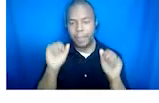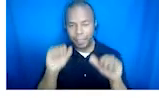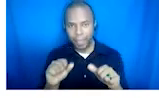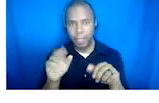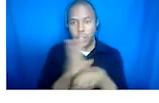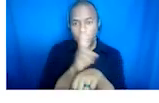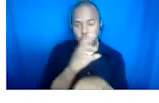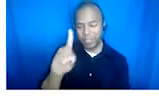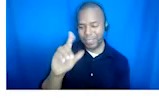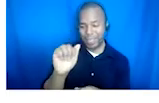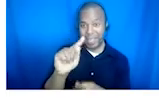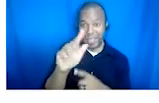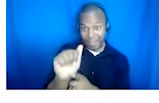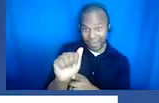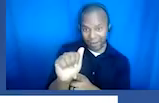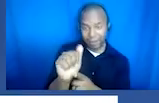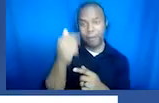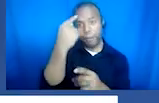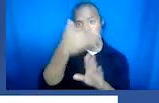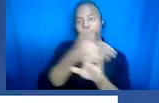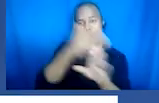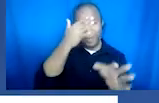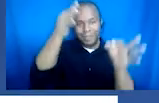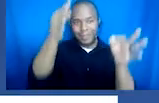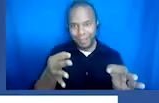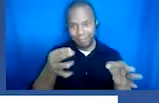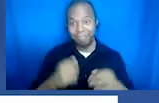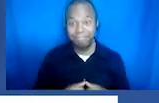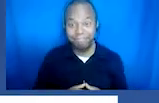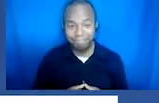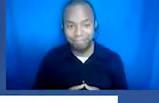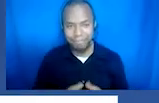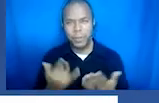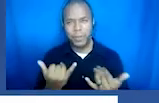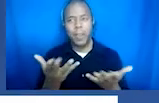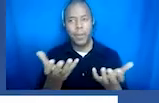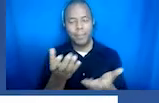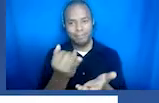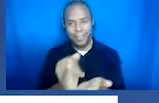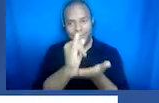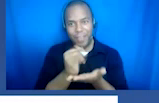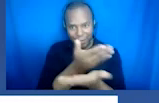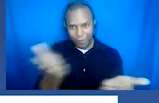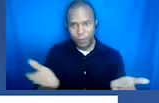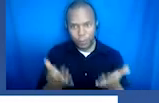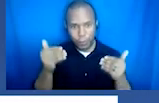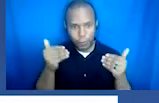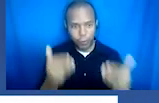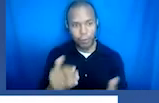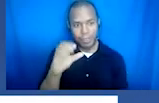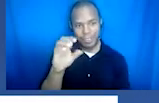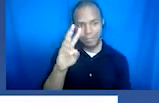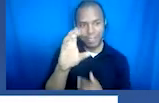decisions, which I like those the best. So I want to invite you now to go to